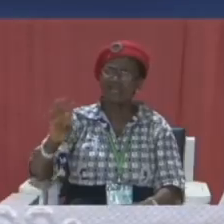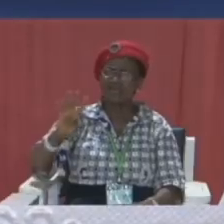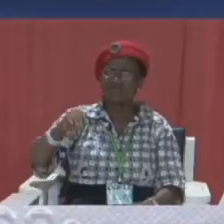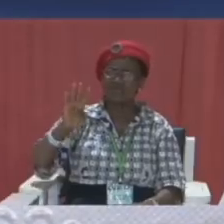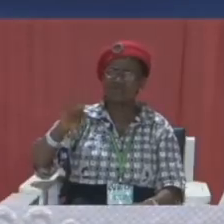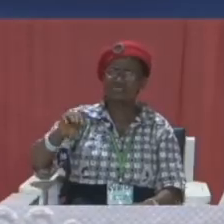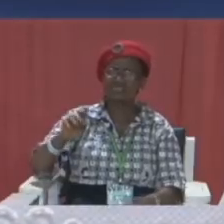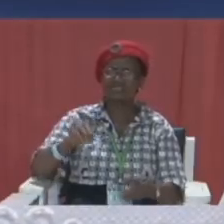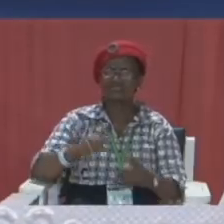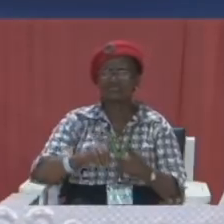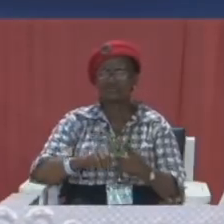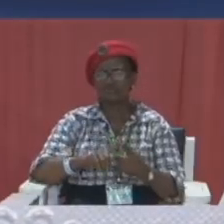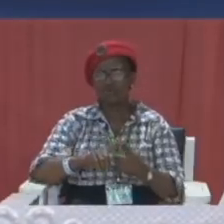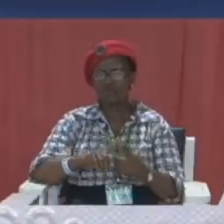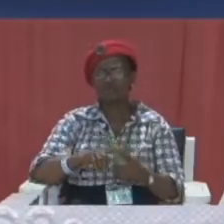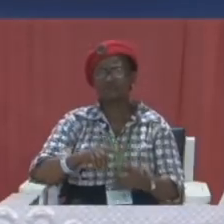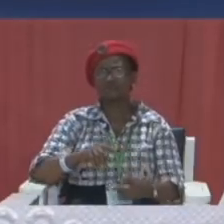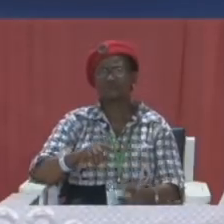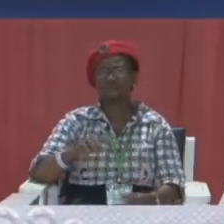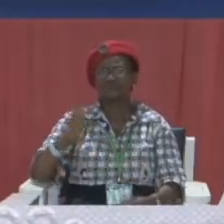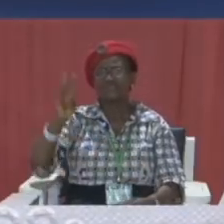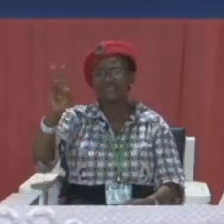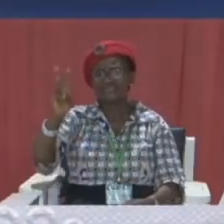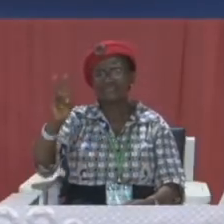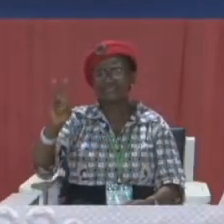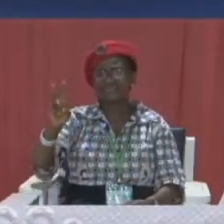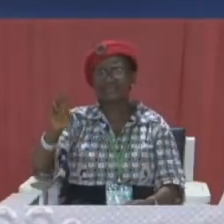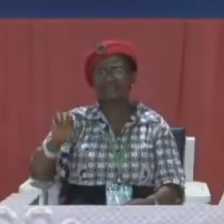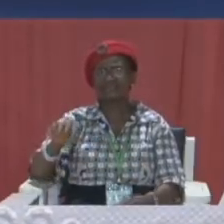16. Acts 5:14 to 16.